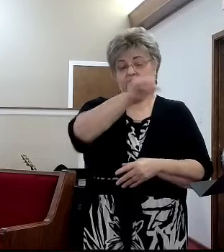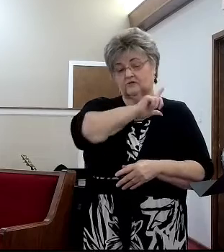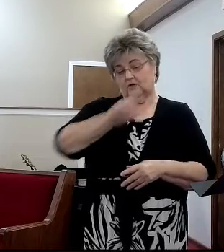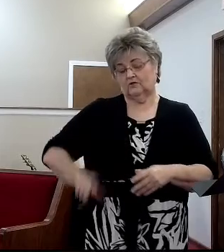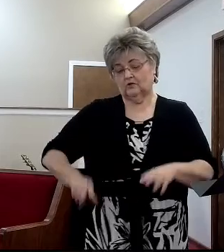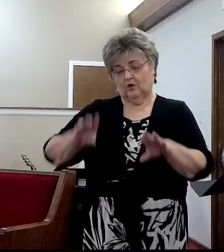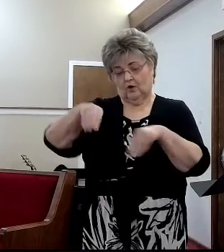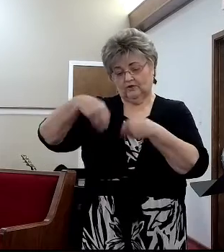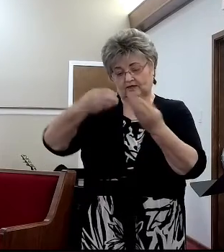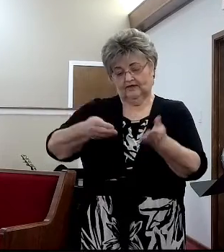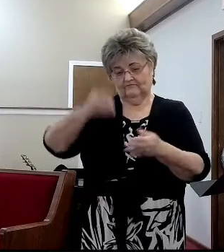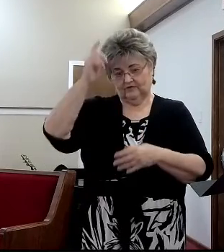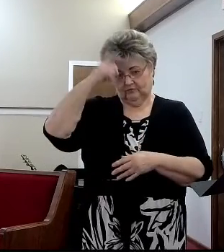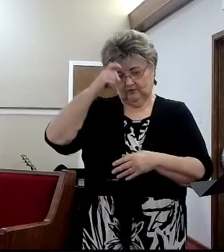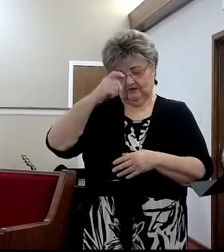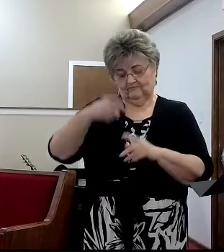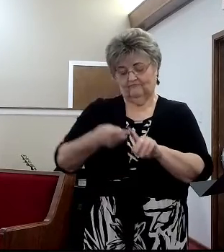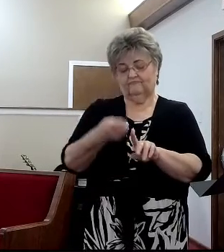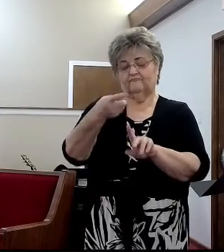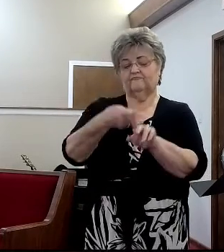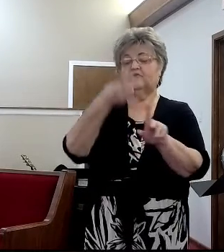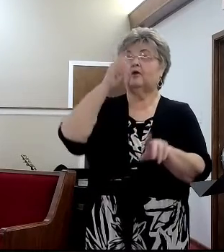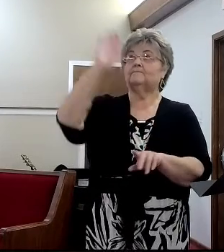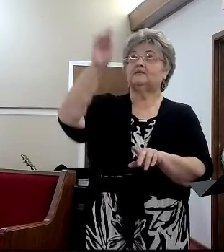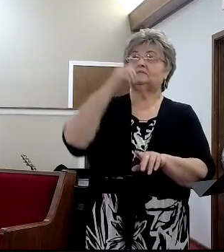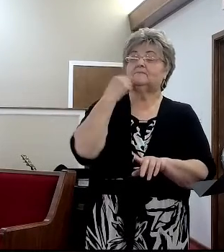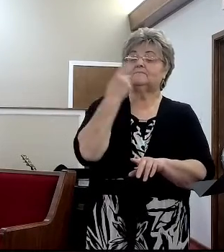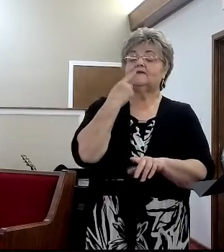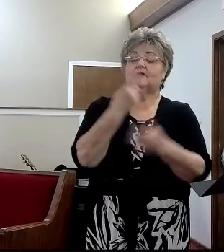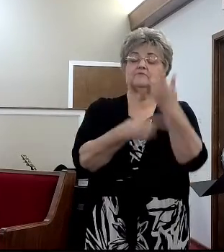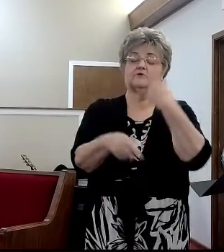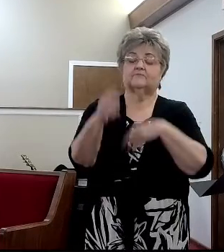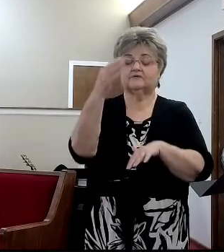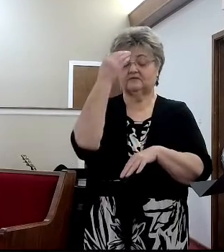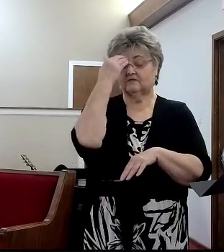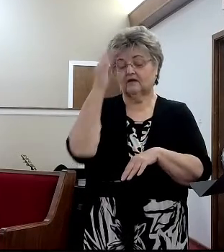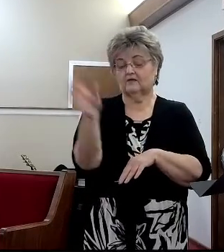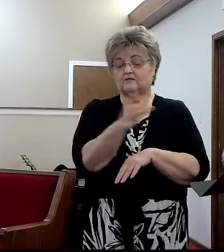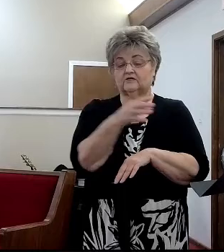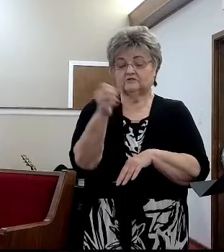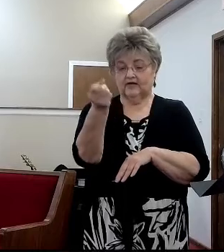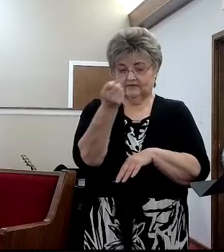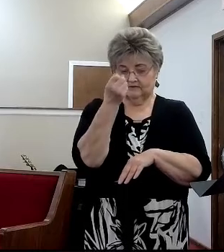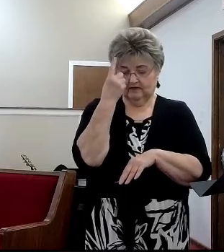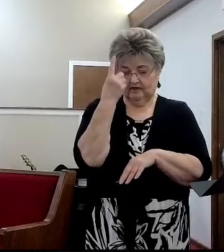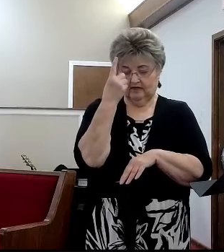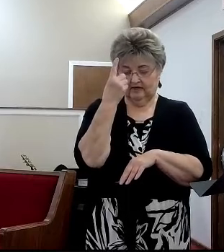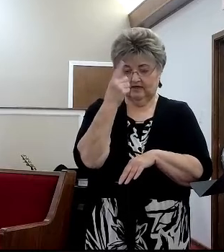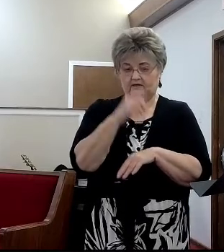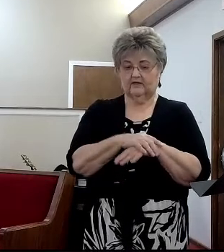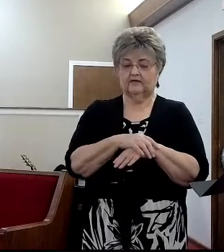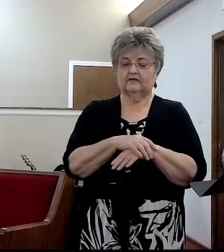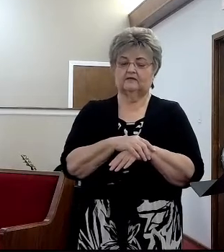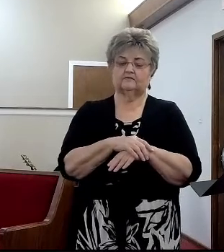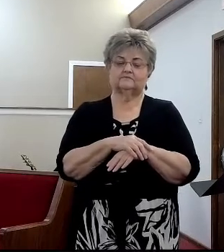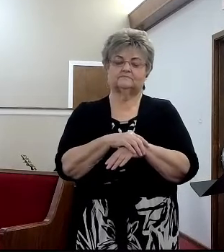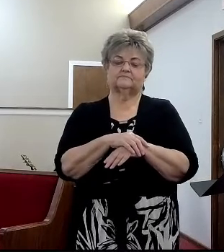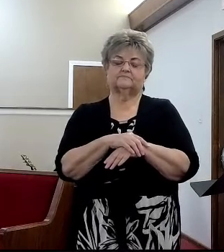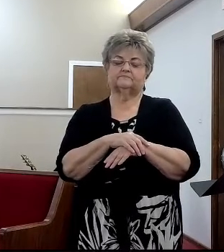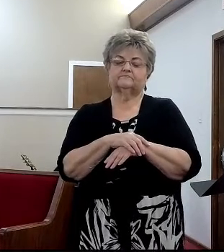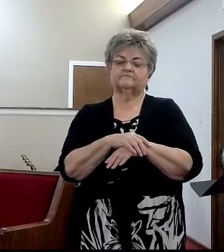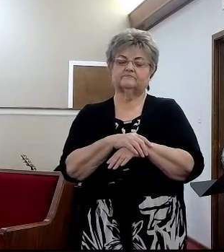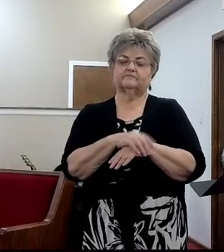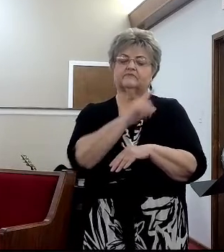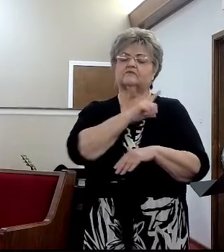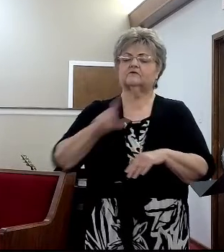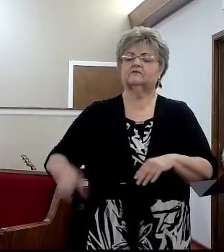wisdom, out of His mouth cometh knowledge and understanding." That's Proverbs 2:6. The problem isn't that the Lord doesn't want to